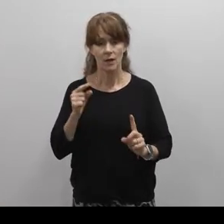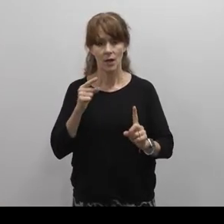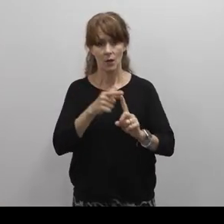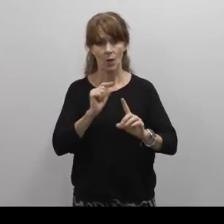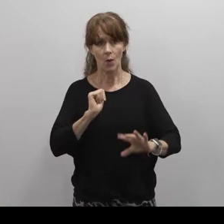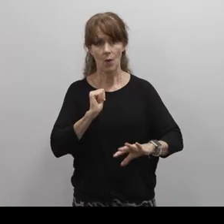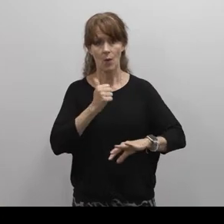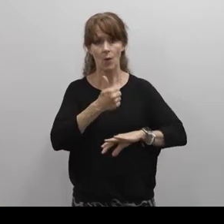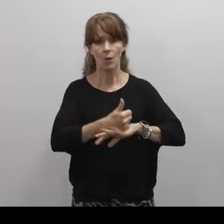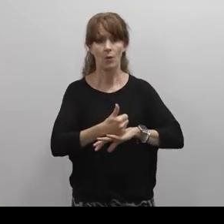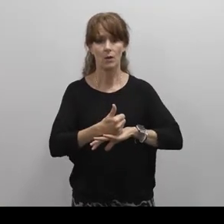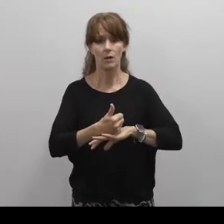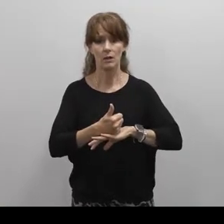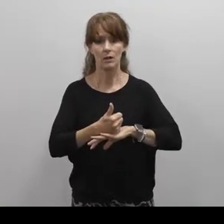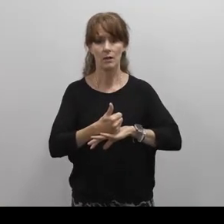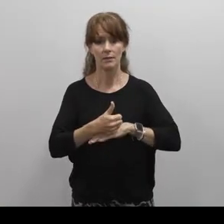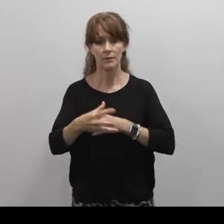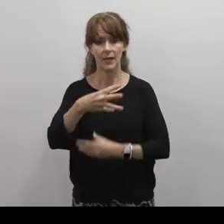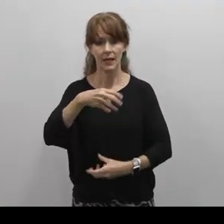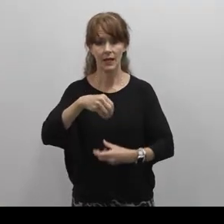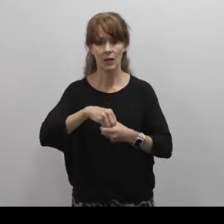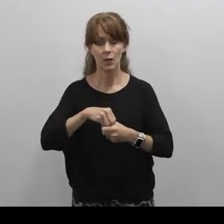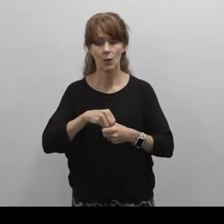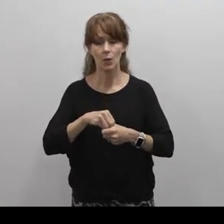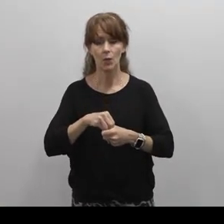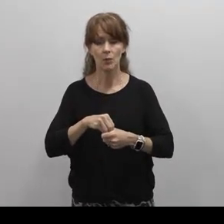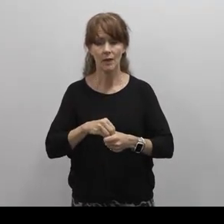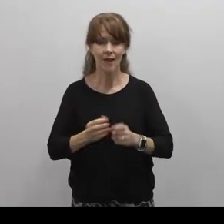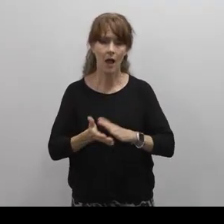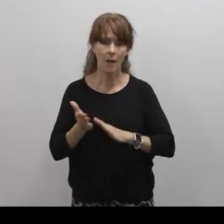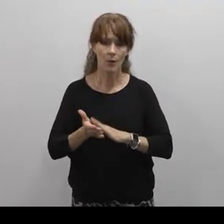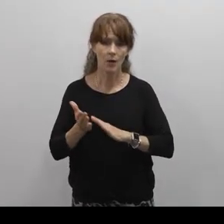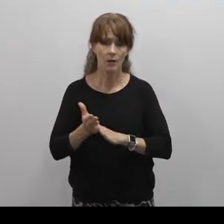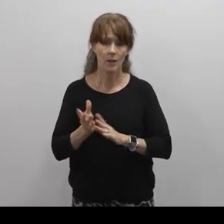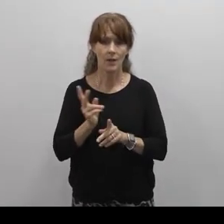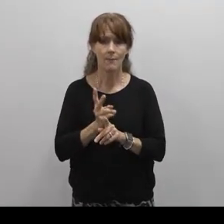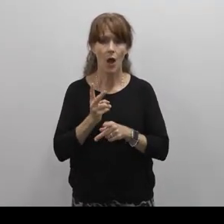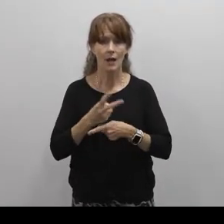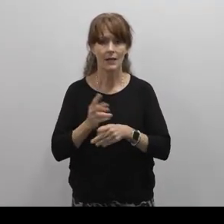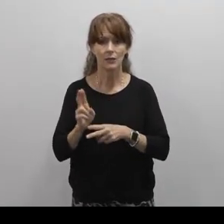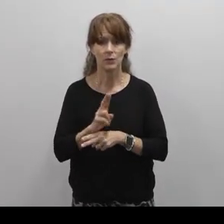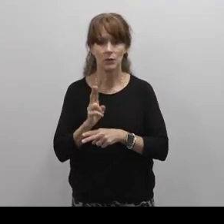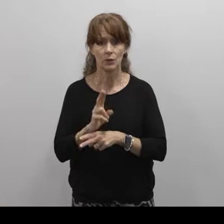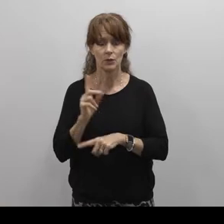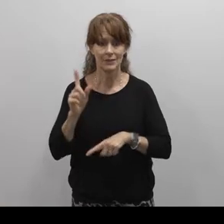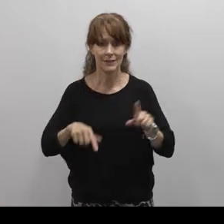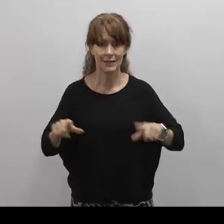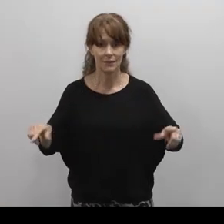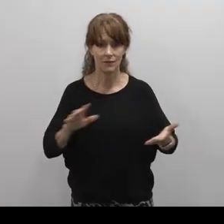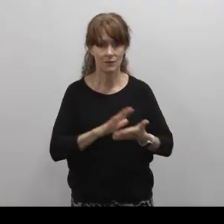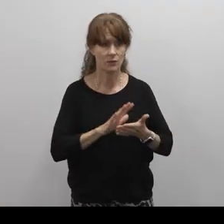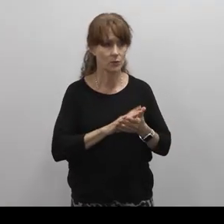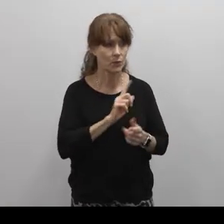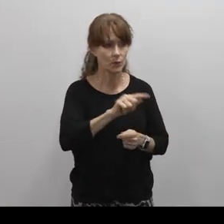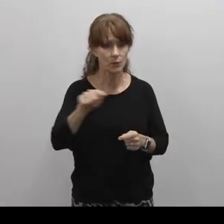settings include those operational type components, the actual products we use in and out of different school sites, right? So these are just some of the